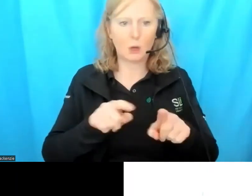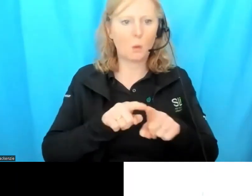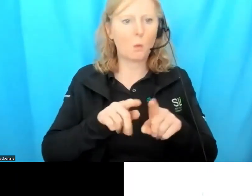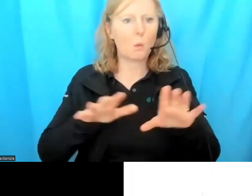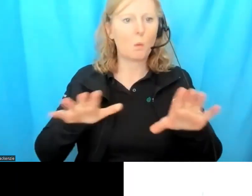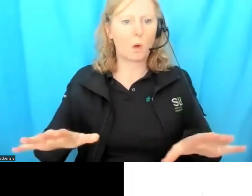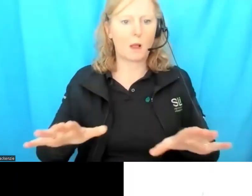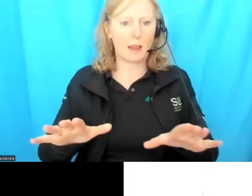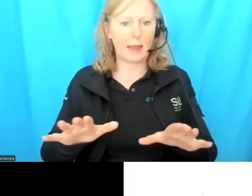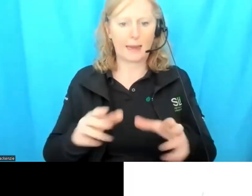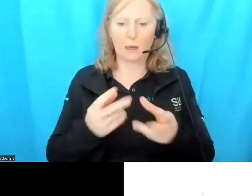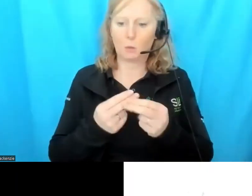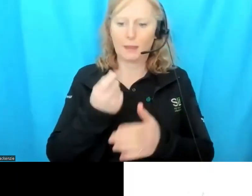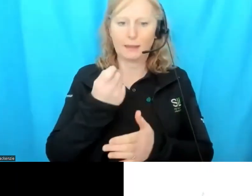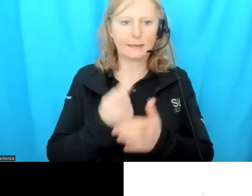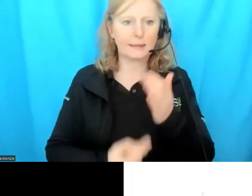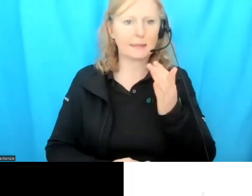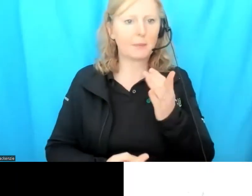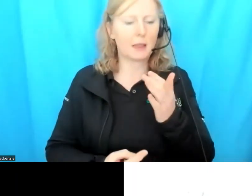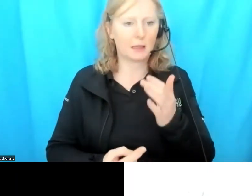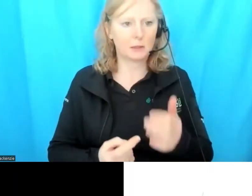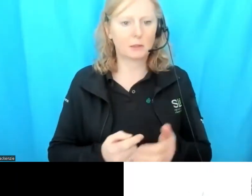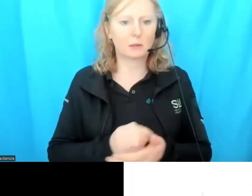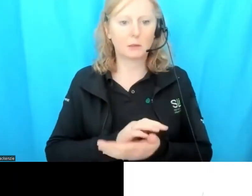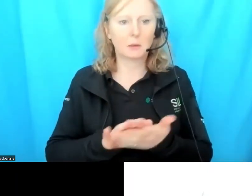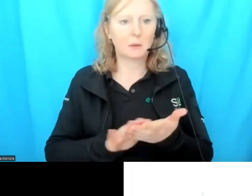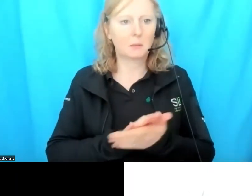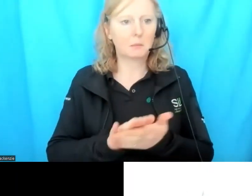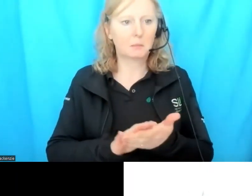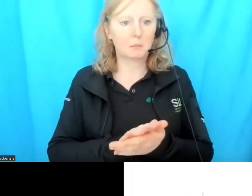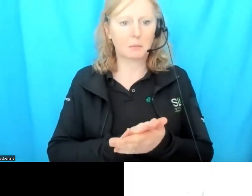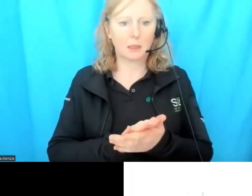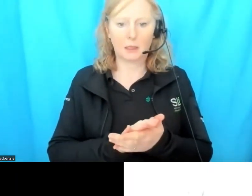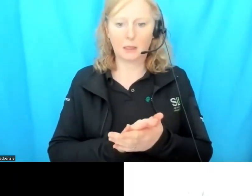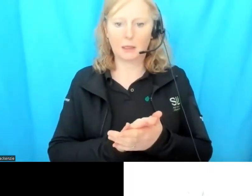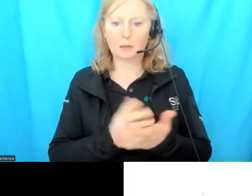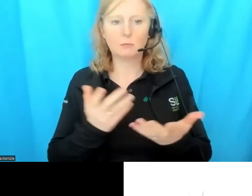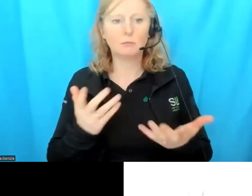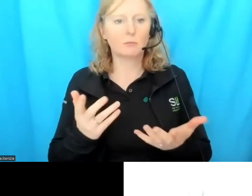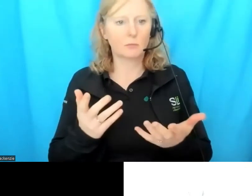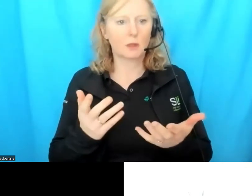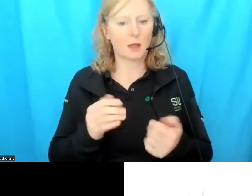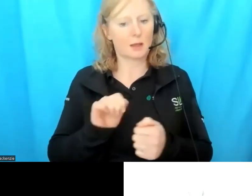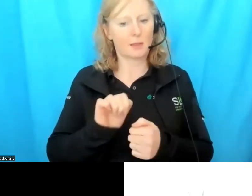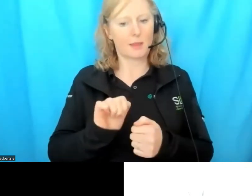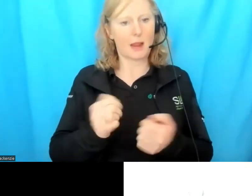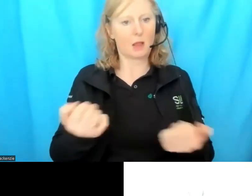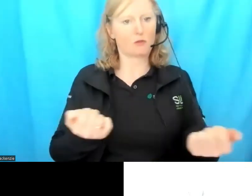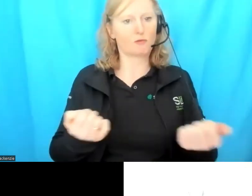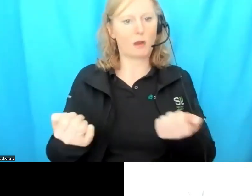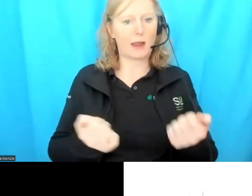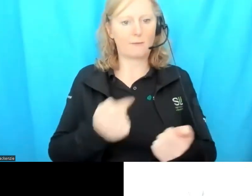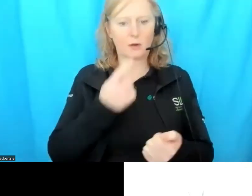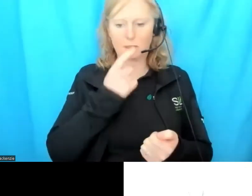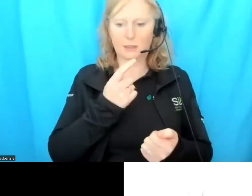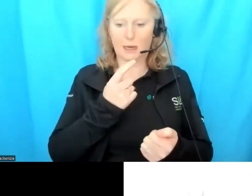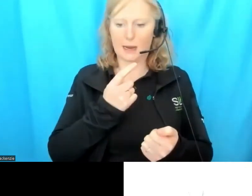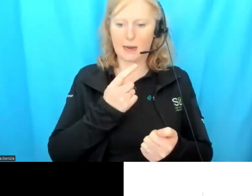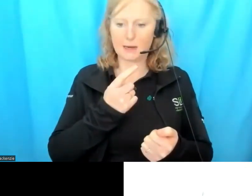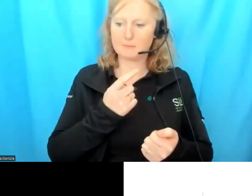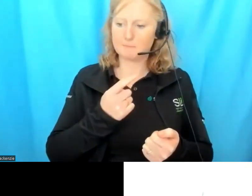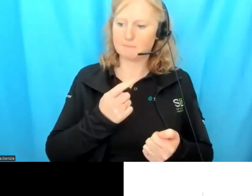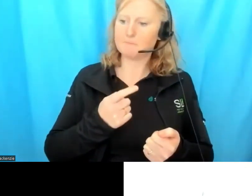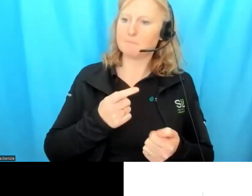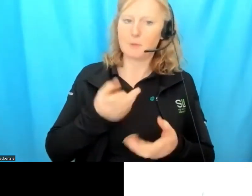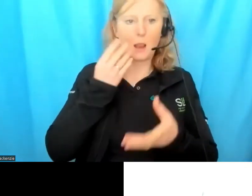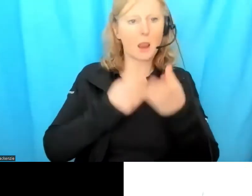a disability, whether it be seen or hidden, and really to put themselves in the other person's shoes and learn